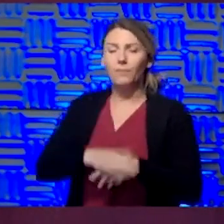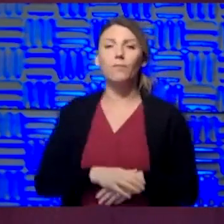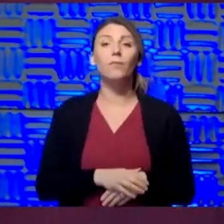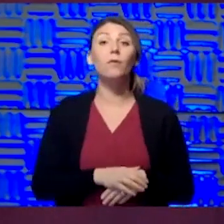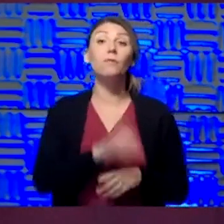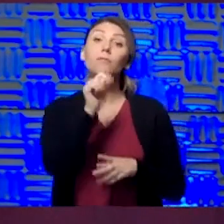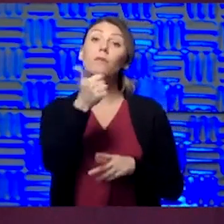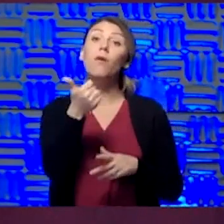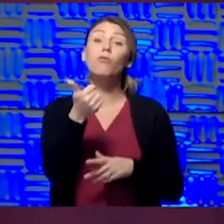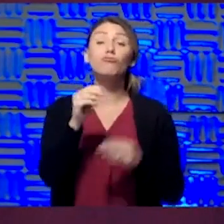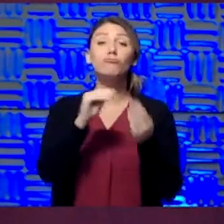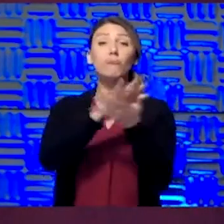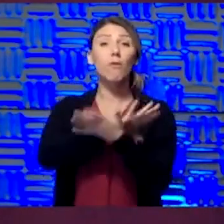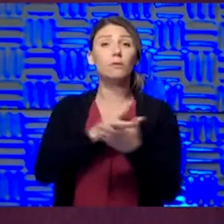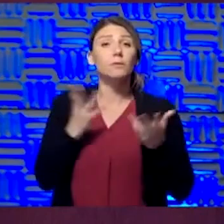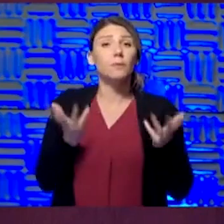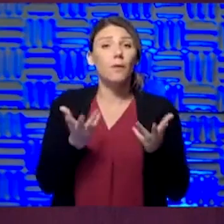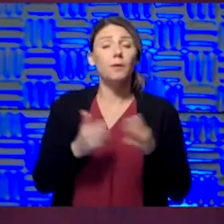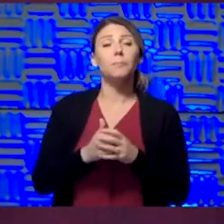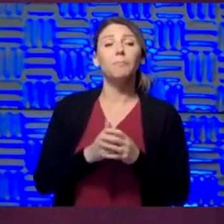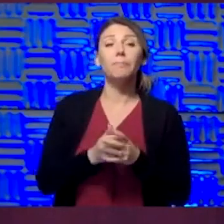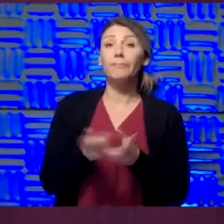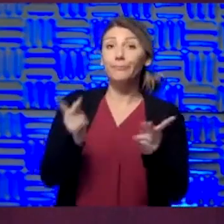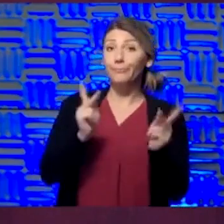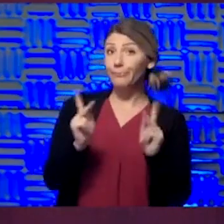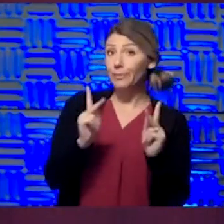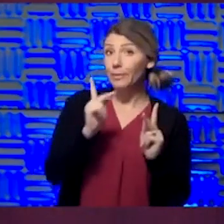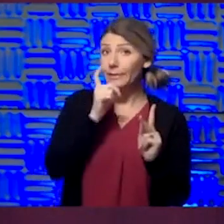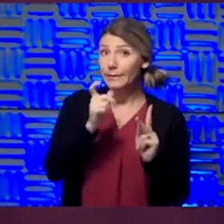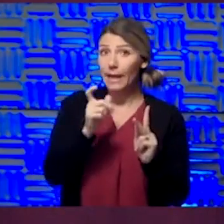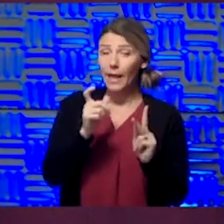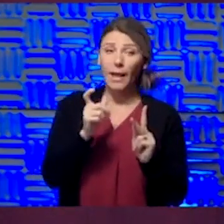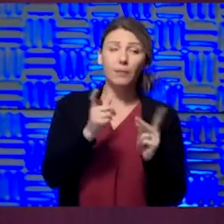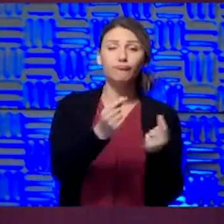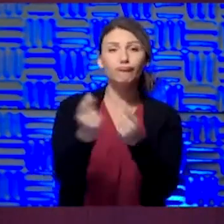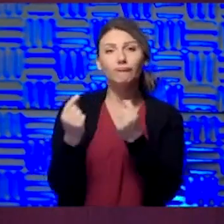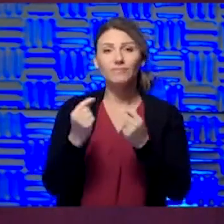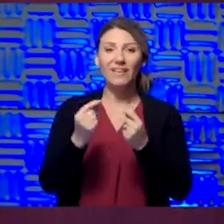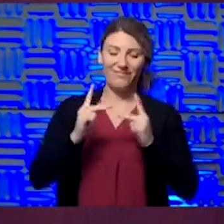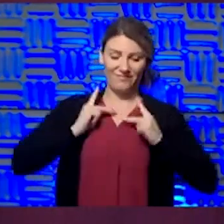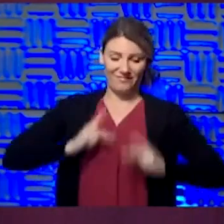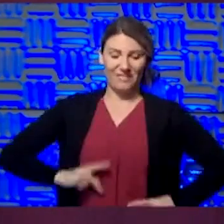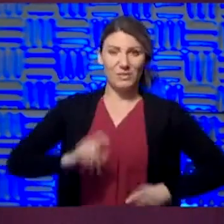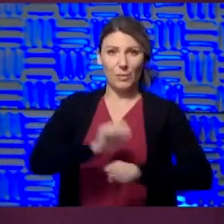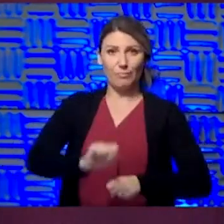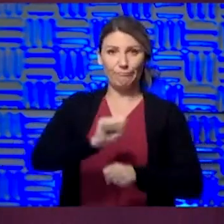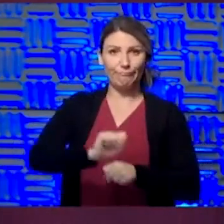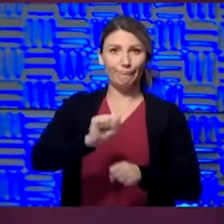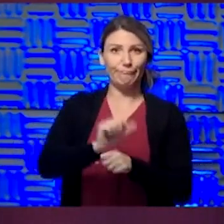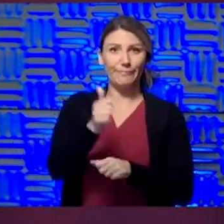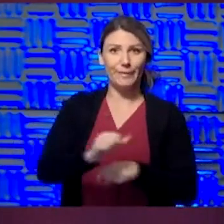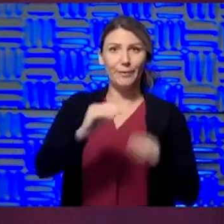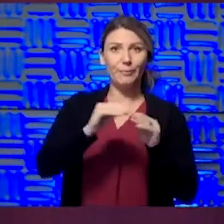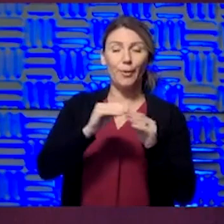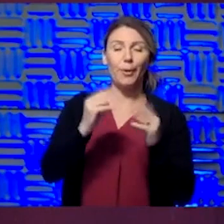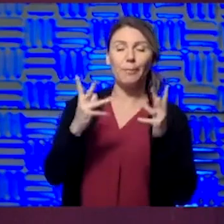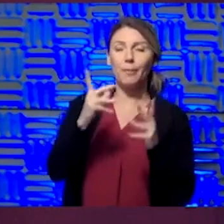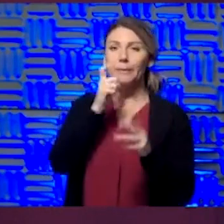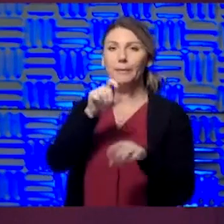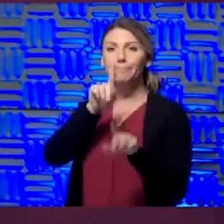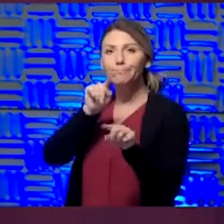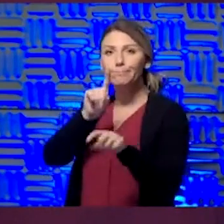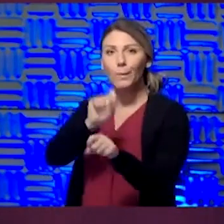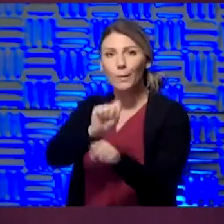other cause could be that people are not doing as much physical exertion anymore, not going to work, not lifting a